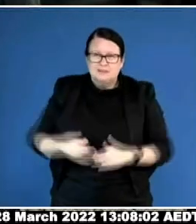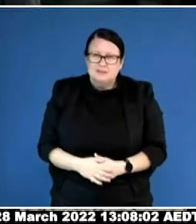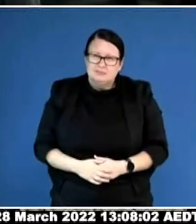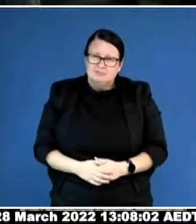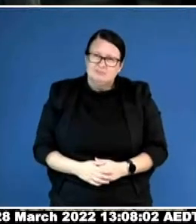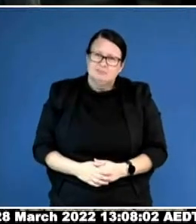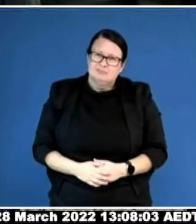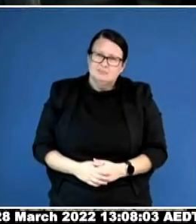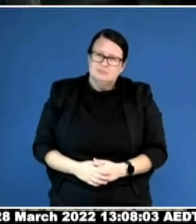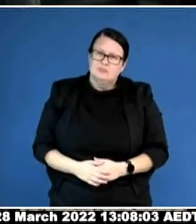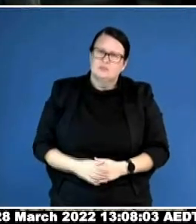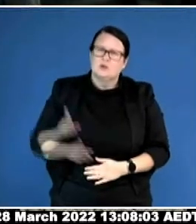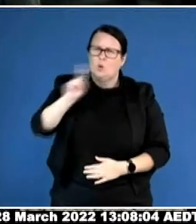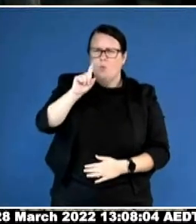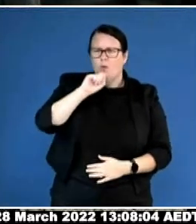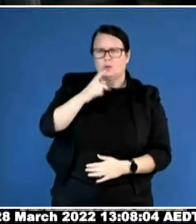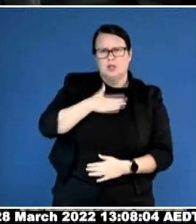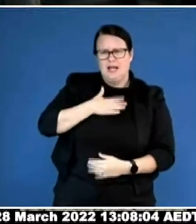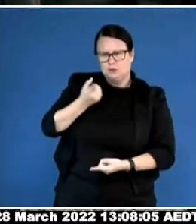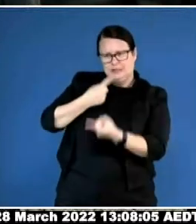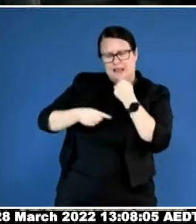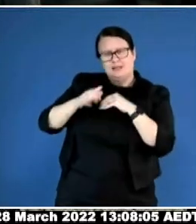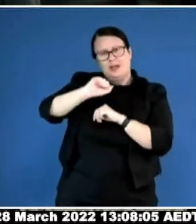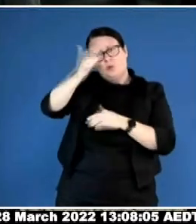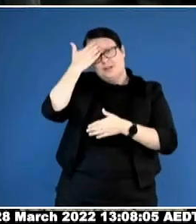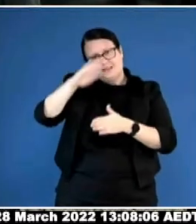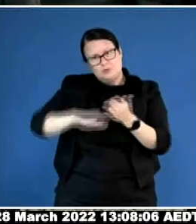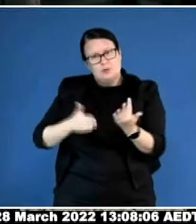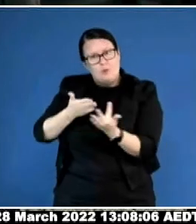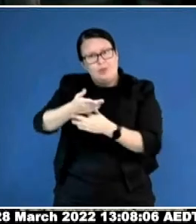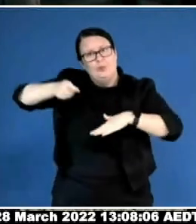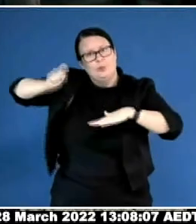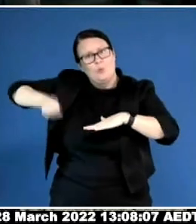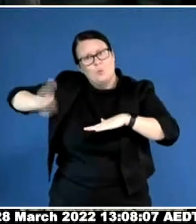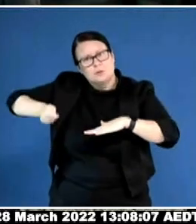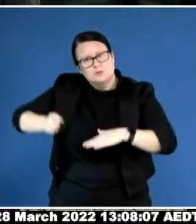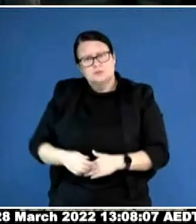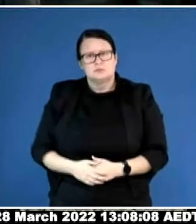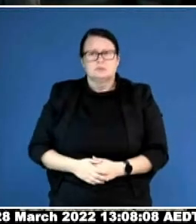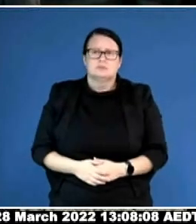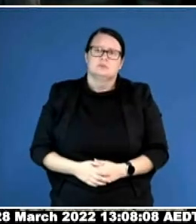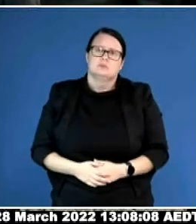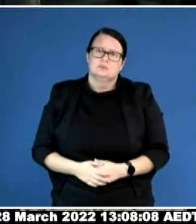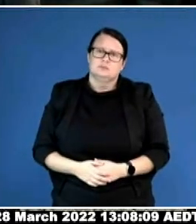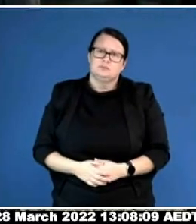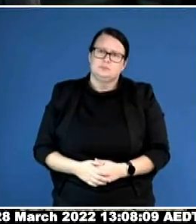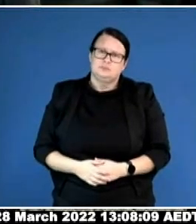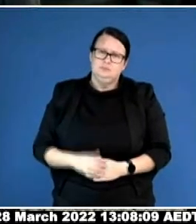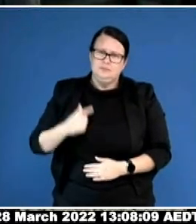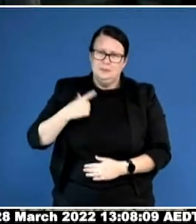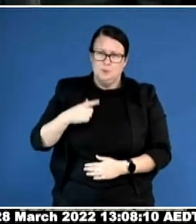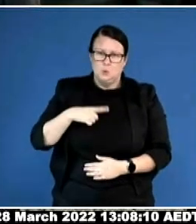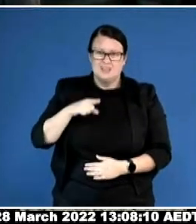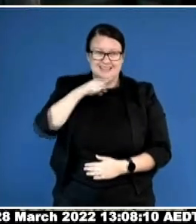and what would you like to sort of tell us about that experience of the court process? This is a person who's pleaded